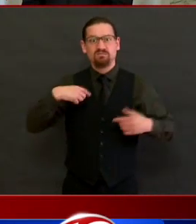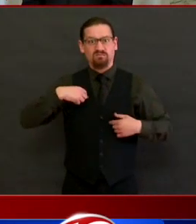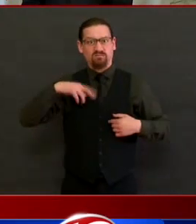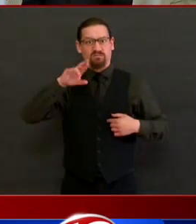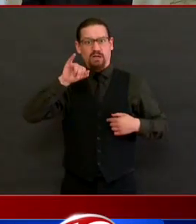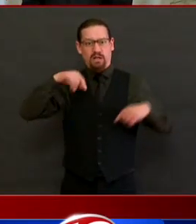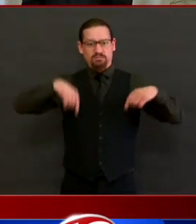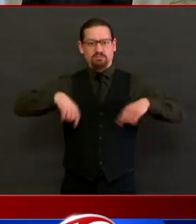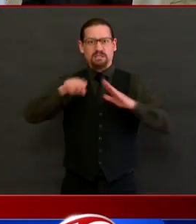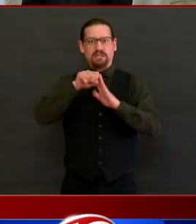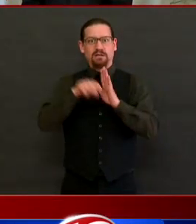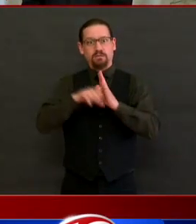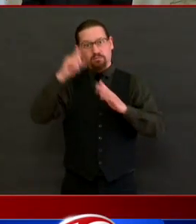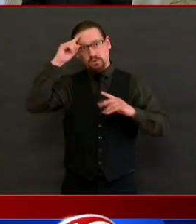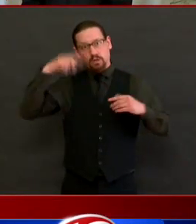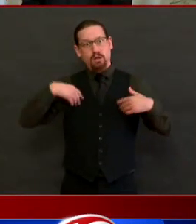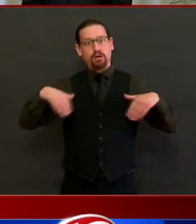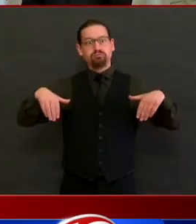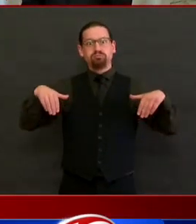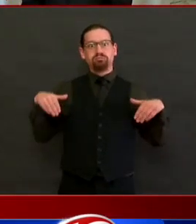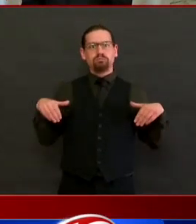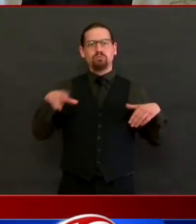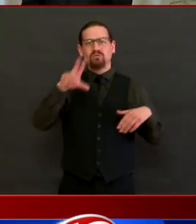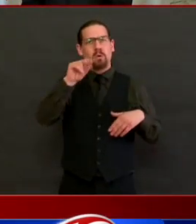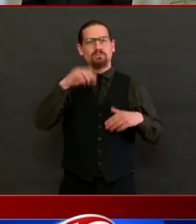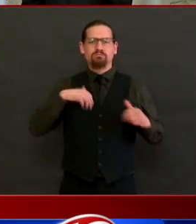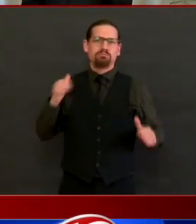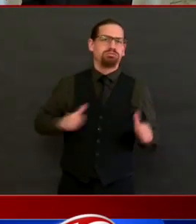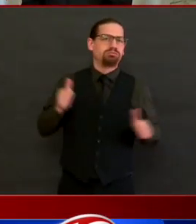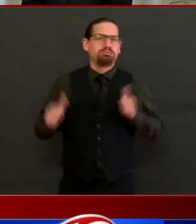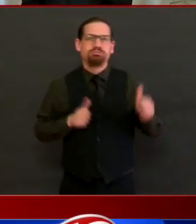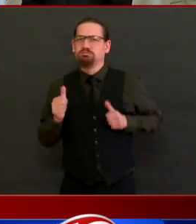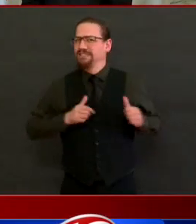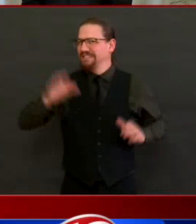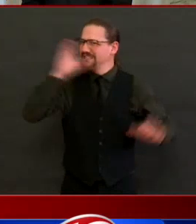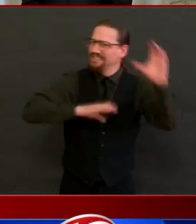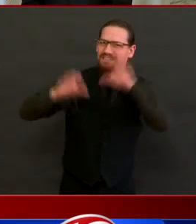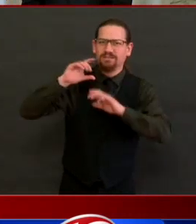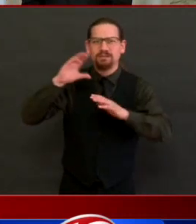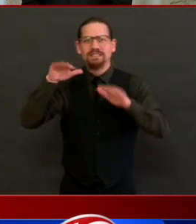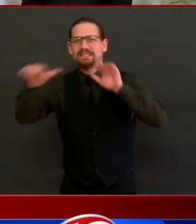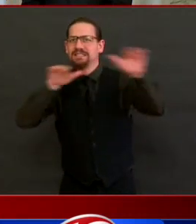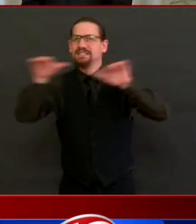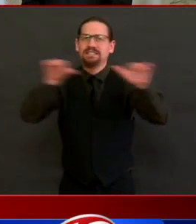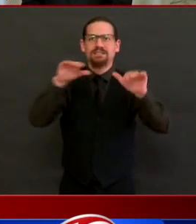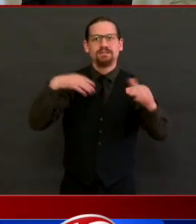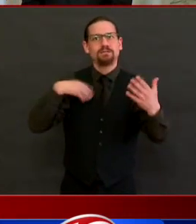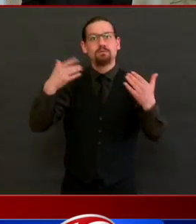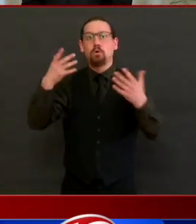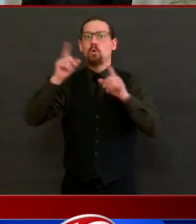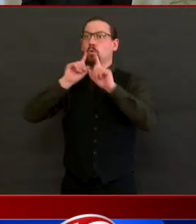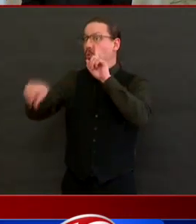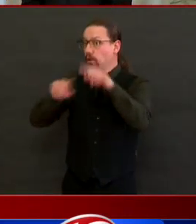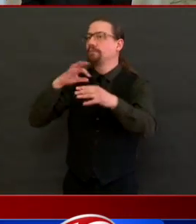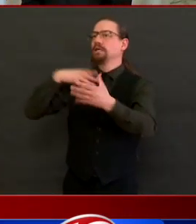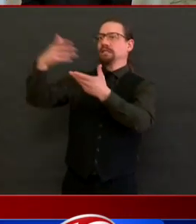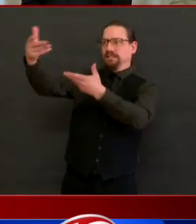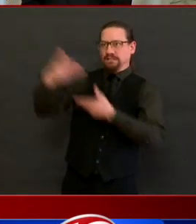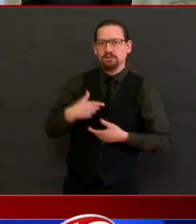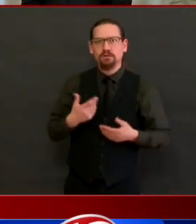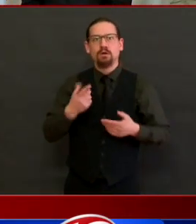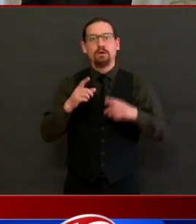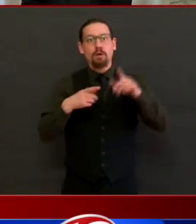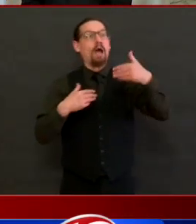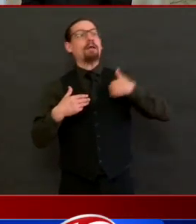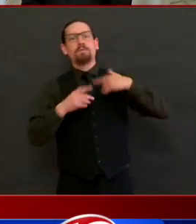So, you know, are we managing? Yes. Are we getting by day to day? Yes. Is